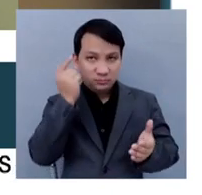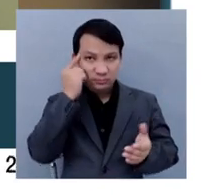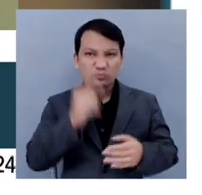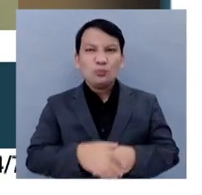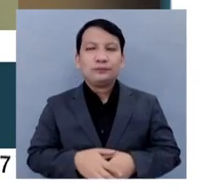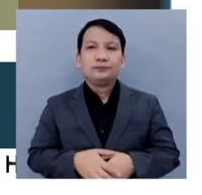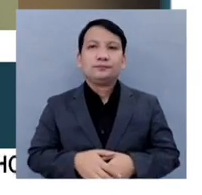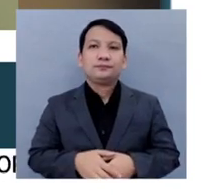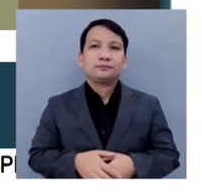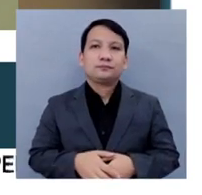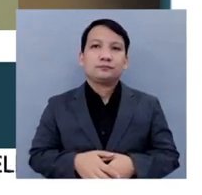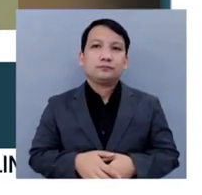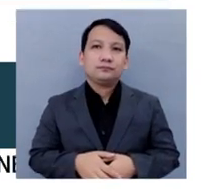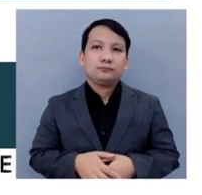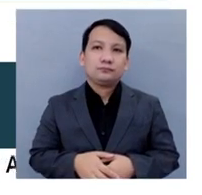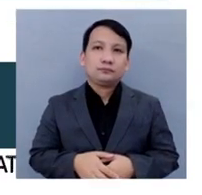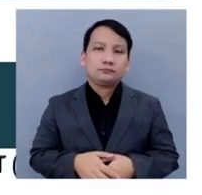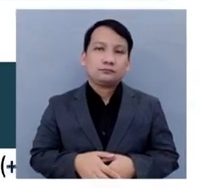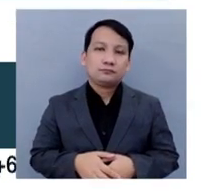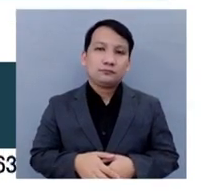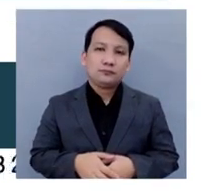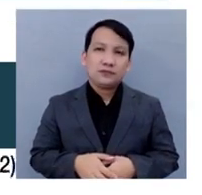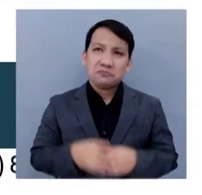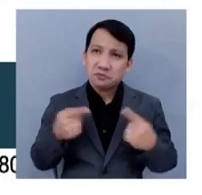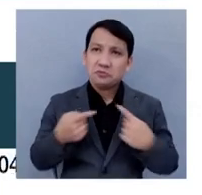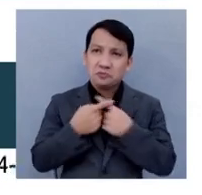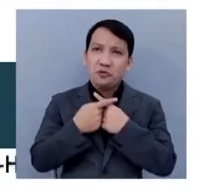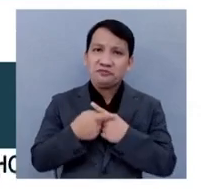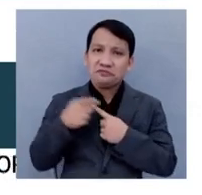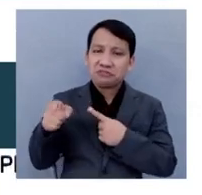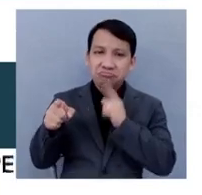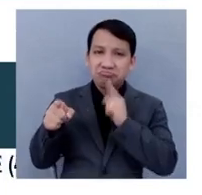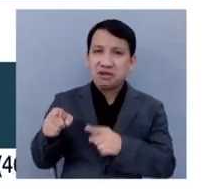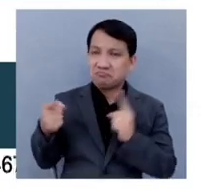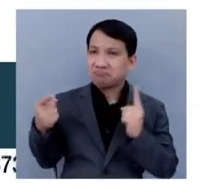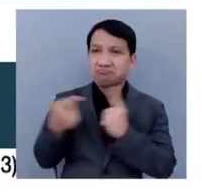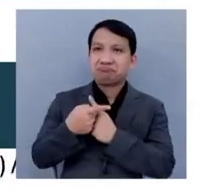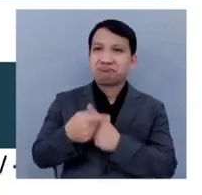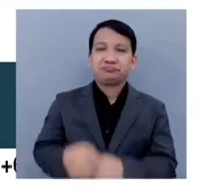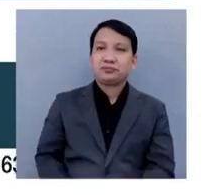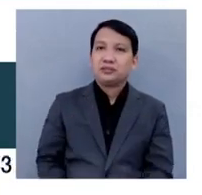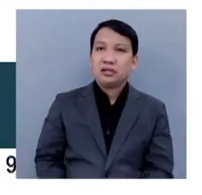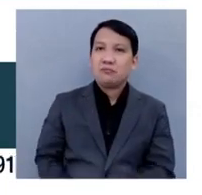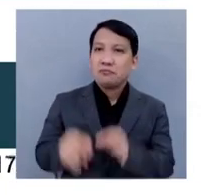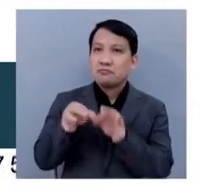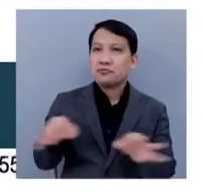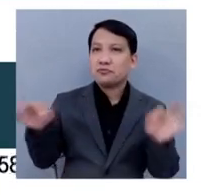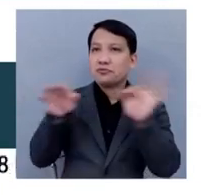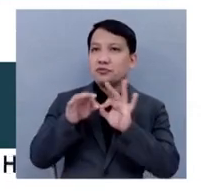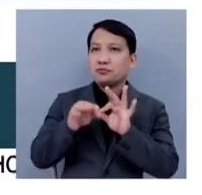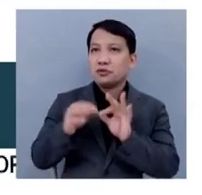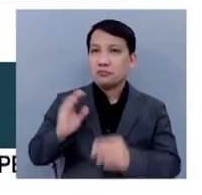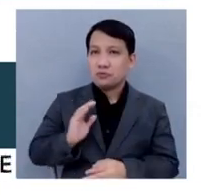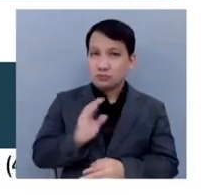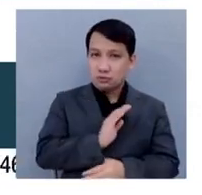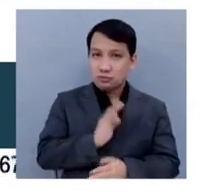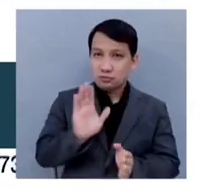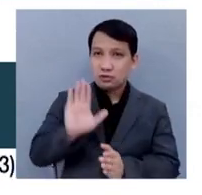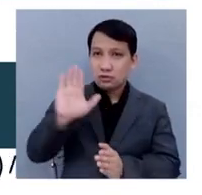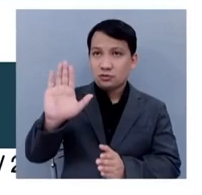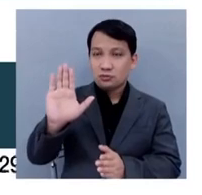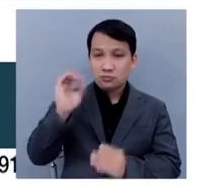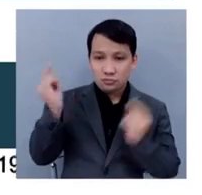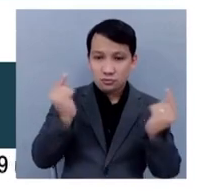is a contradiction, and that's why I think it's important for Congress to, in fact,